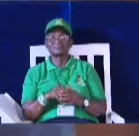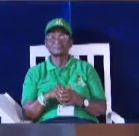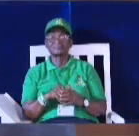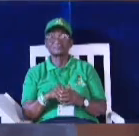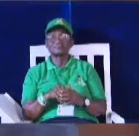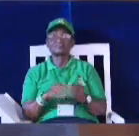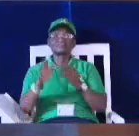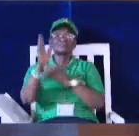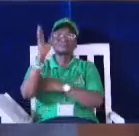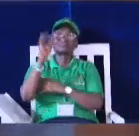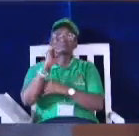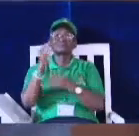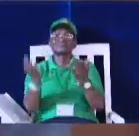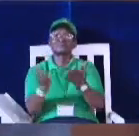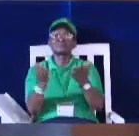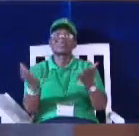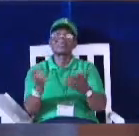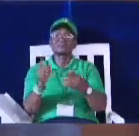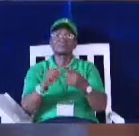God is here tonight.